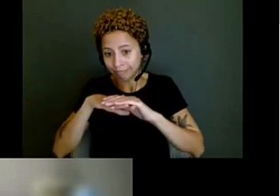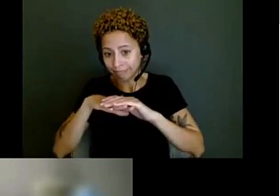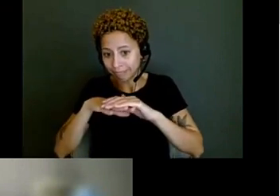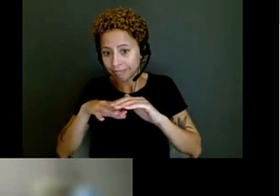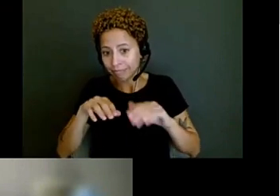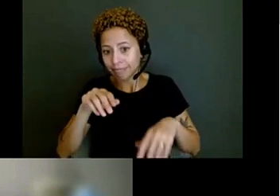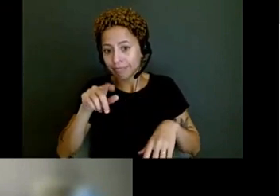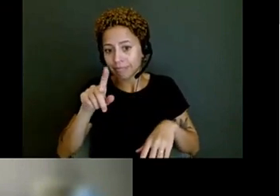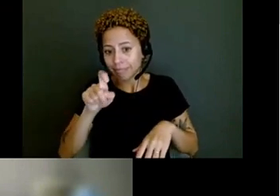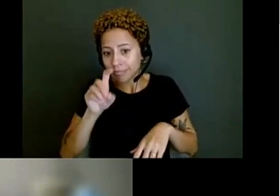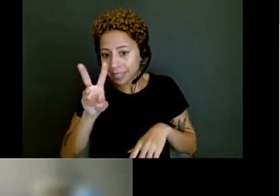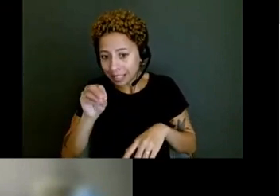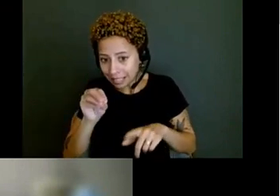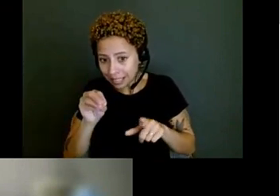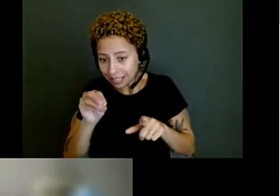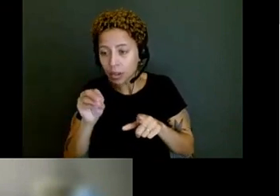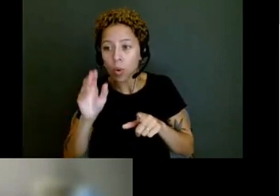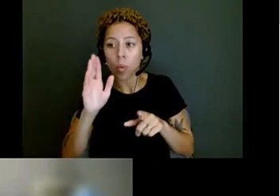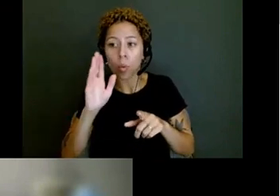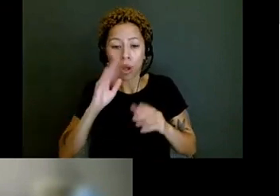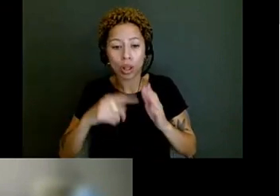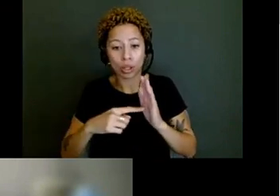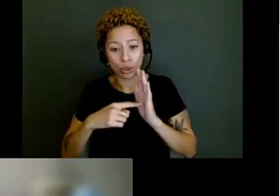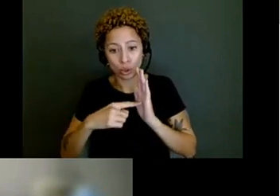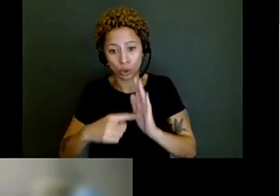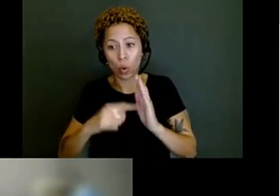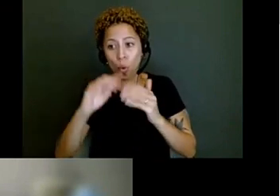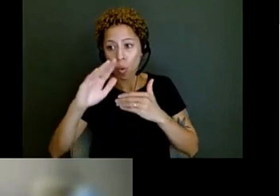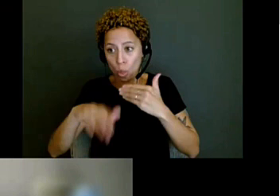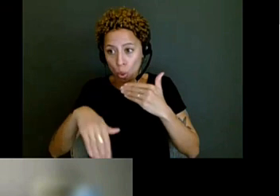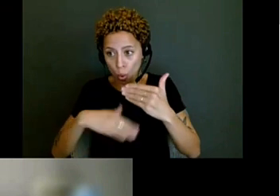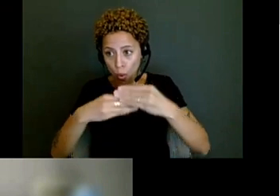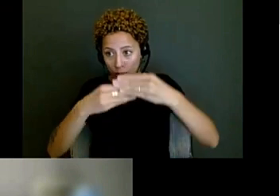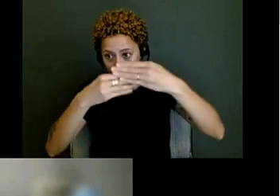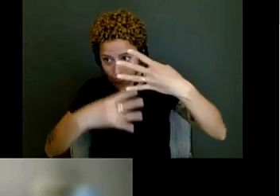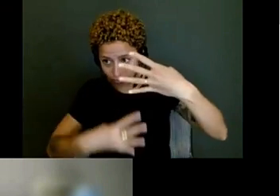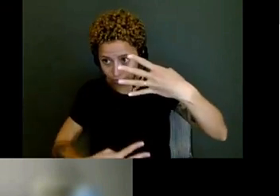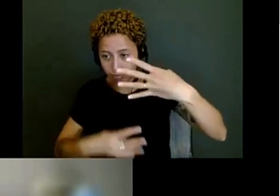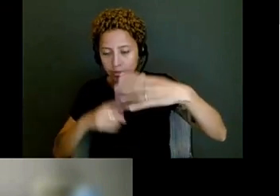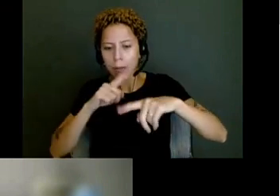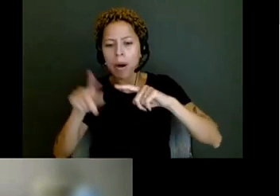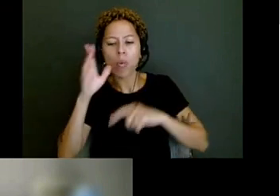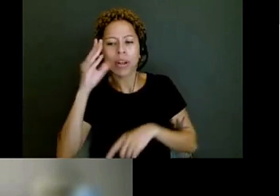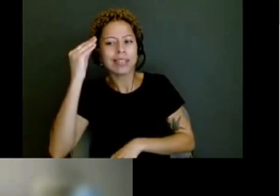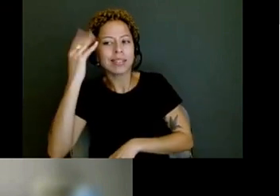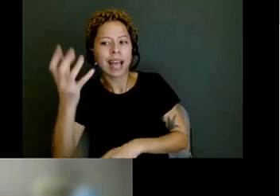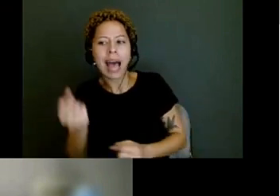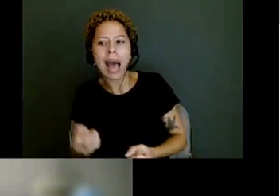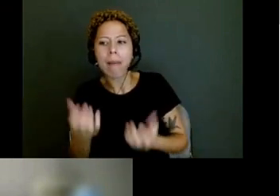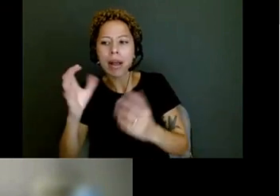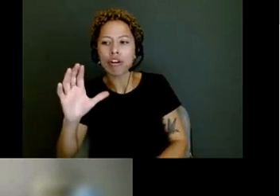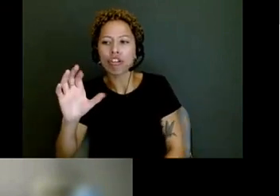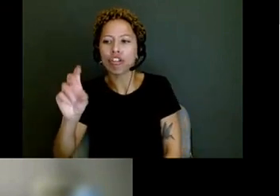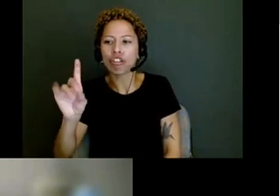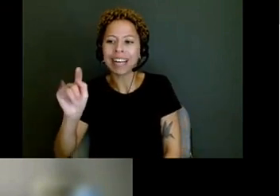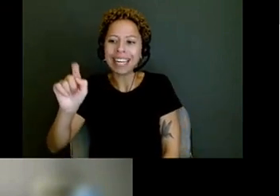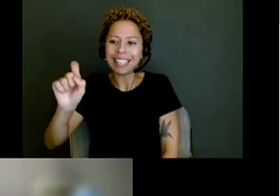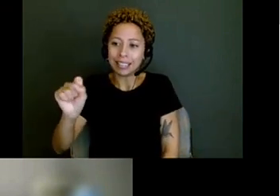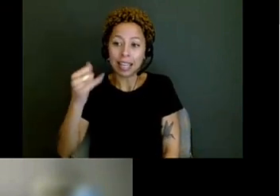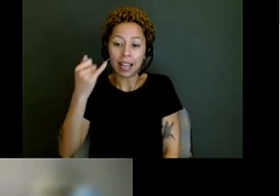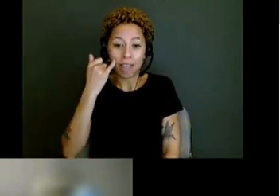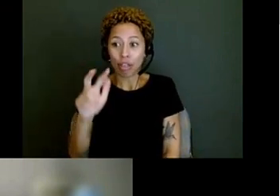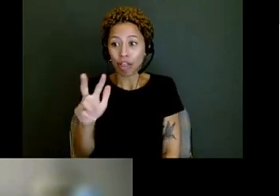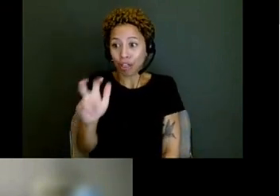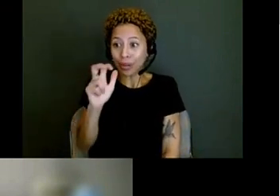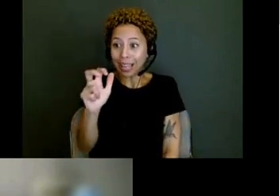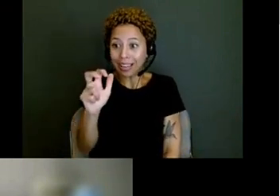per text. This will display the whole thing, and it'll tell you how many credits you're using. So if your message is 300 characters long, you're going to